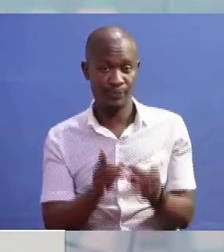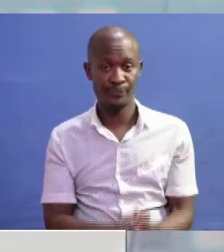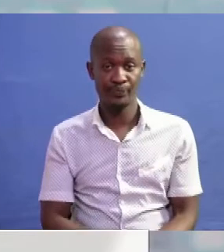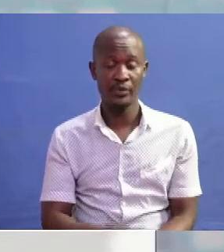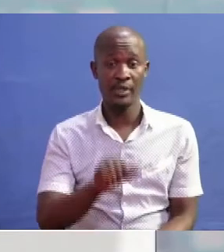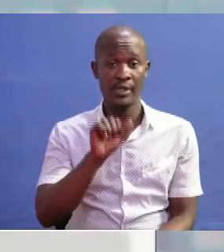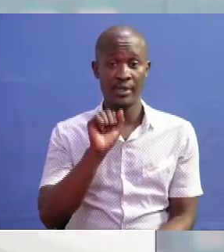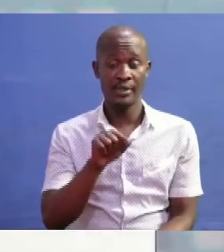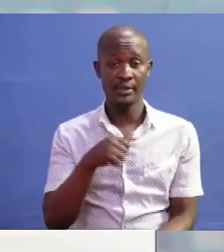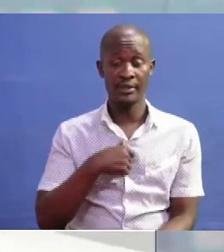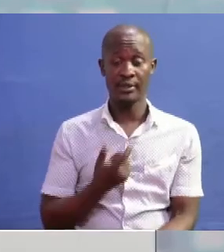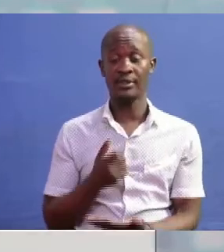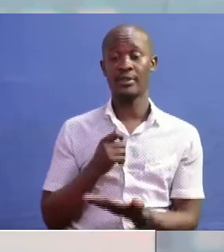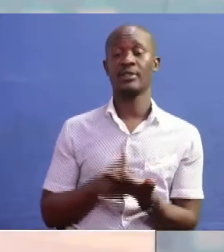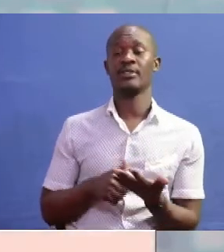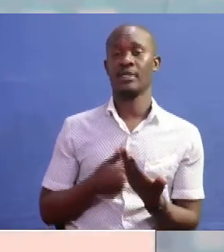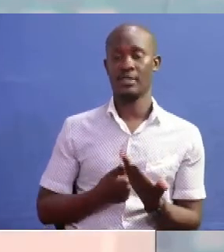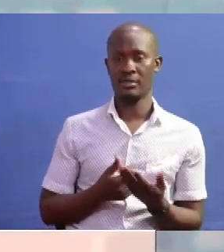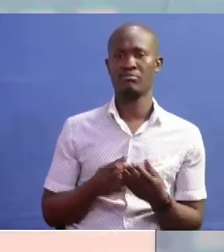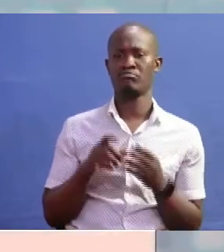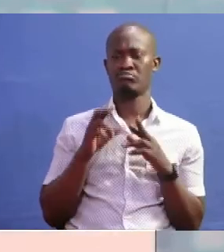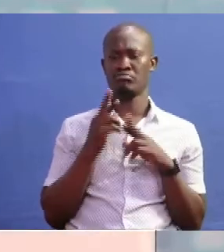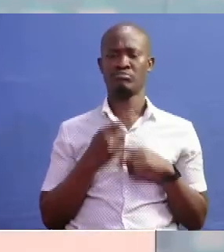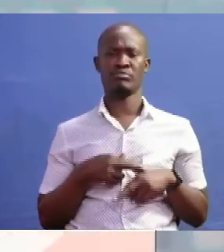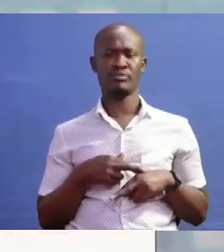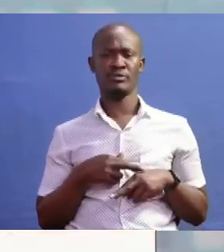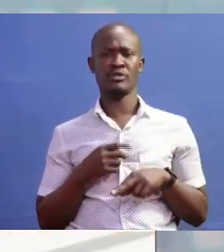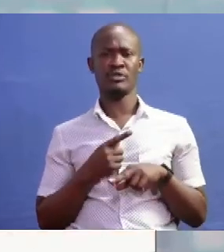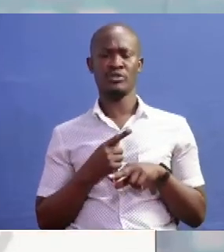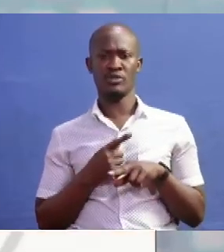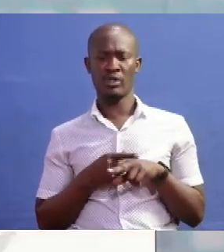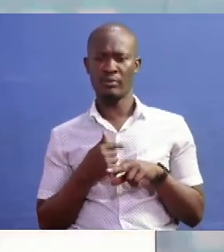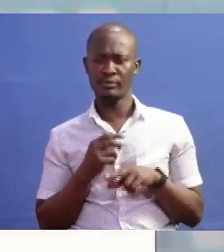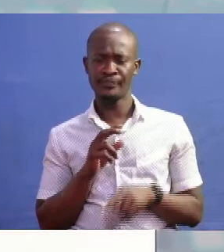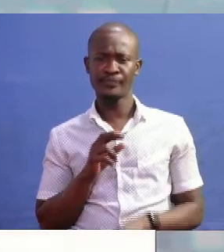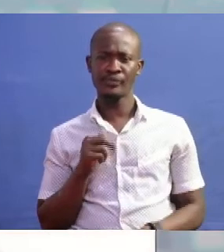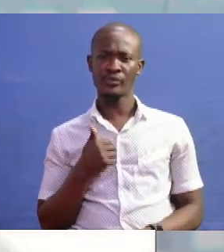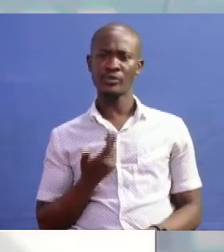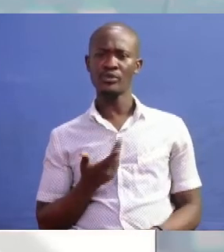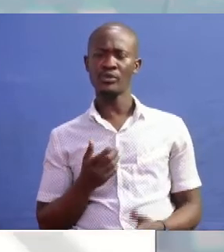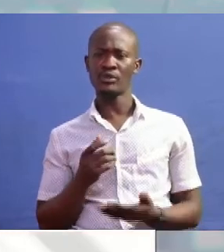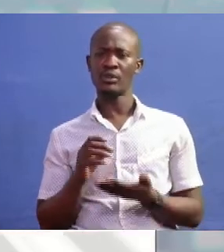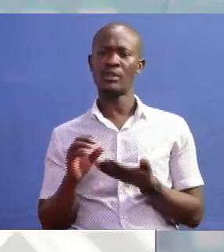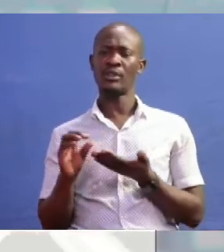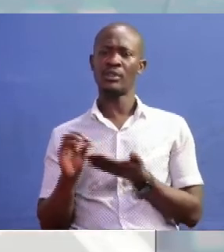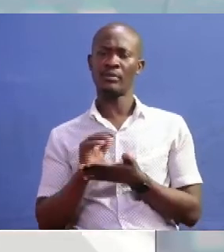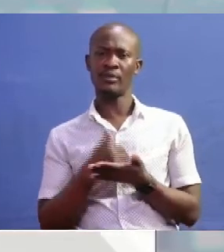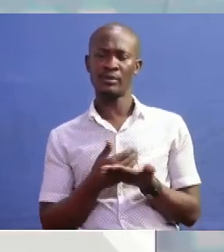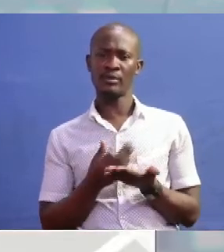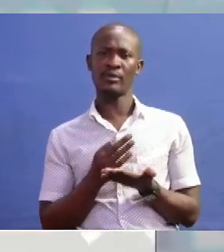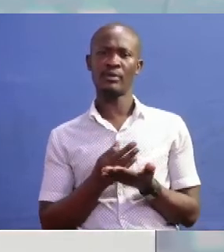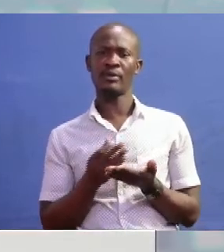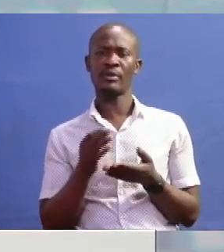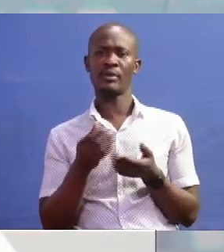Yes, there is a tax incentive. If you look at if you look at the capital gains tax that came into effect